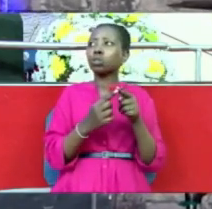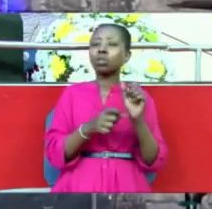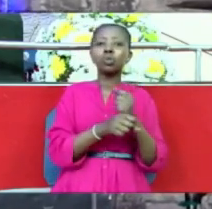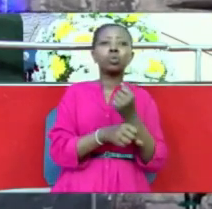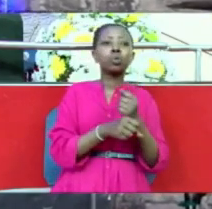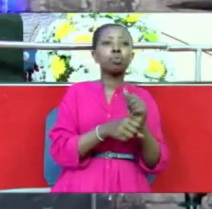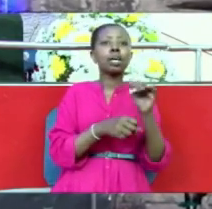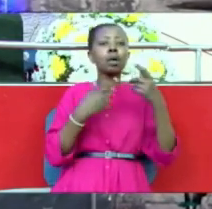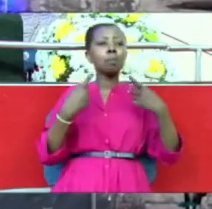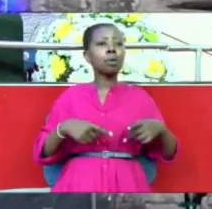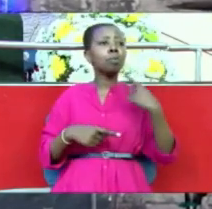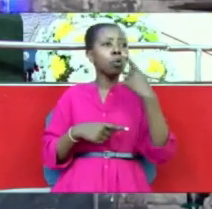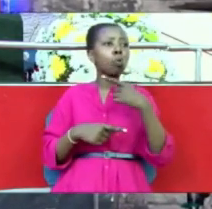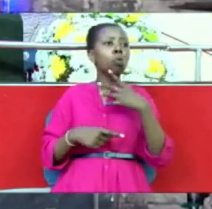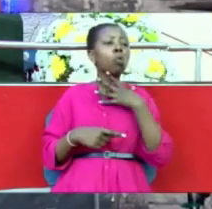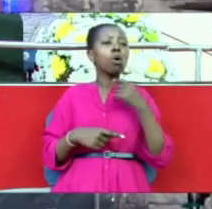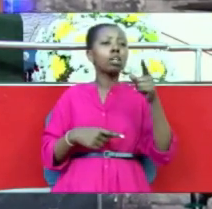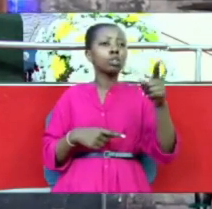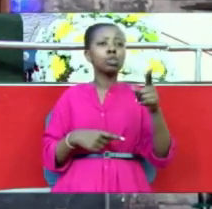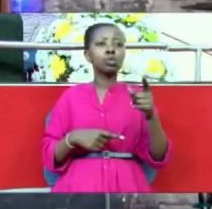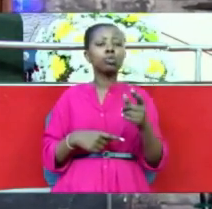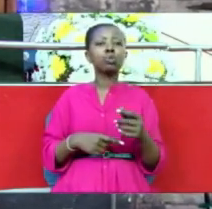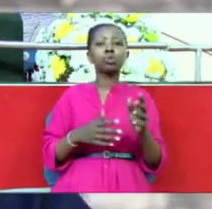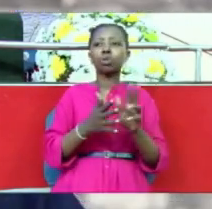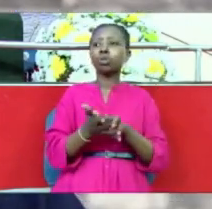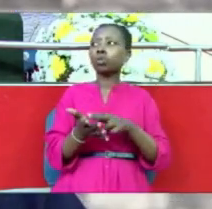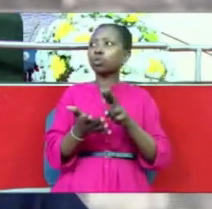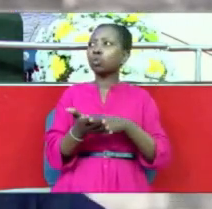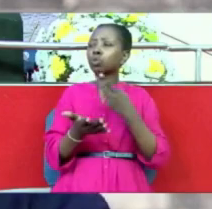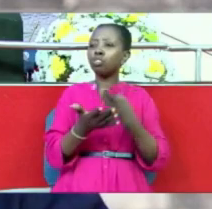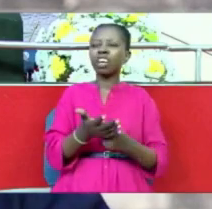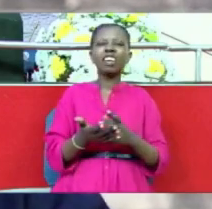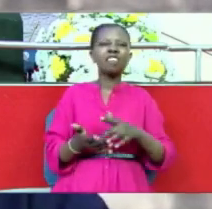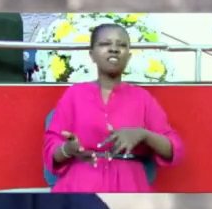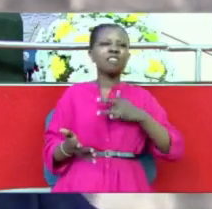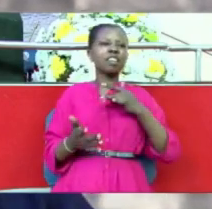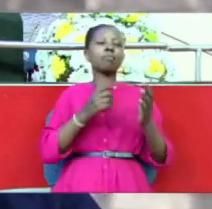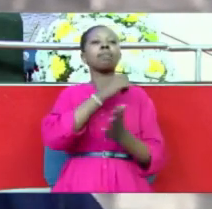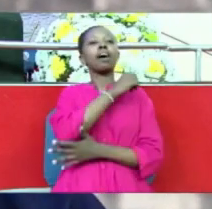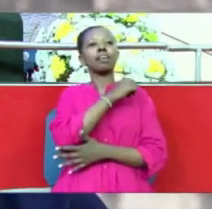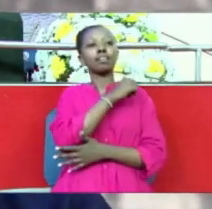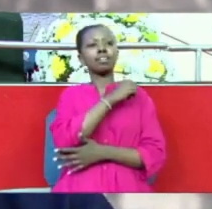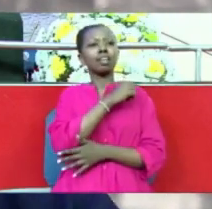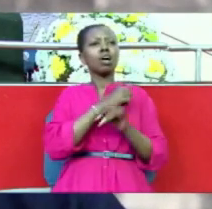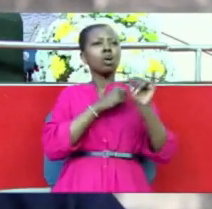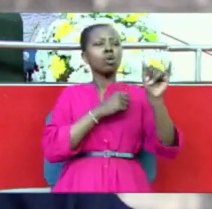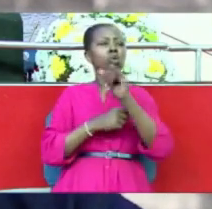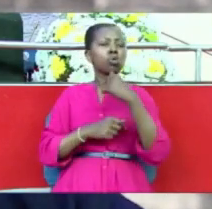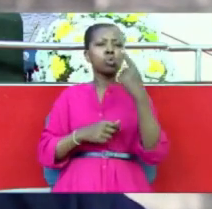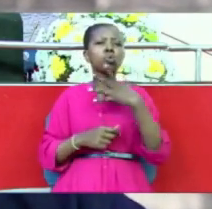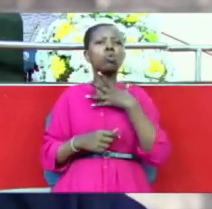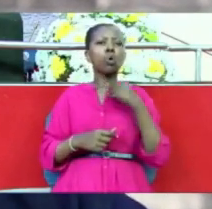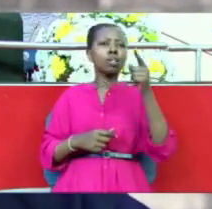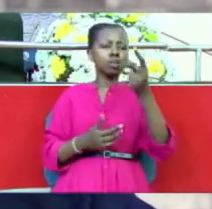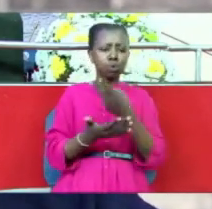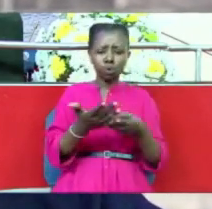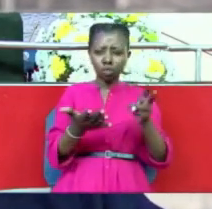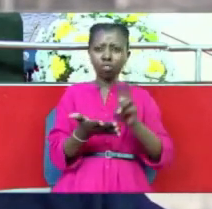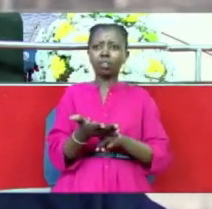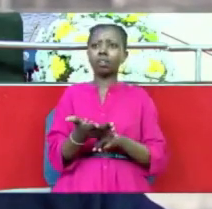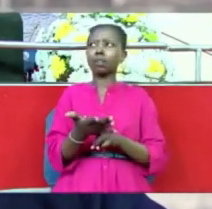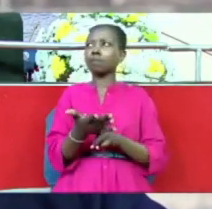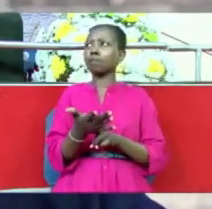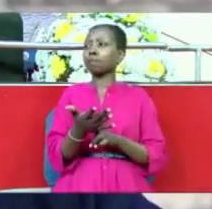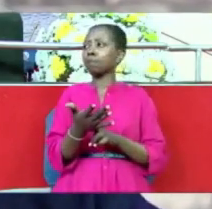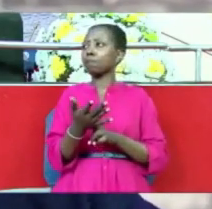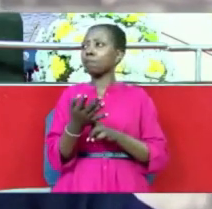me to fail. May they be frustrated, those that want you to fail. The fourth